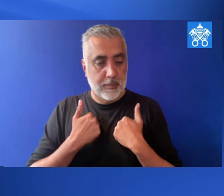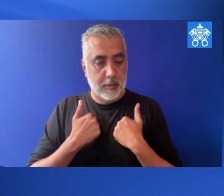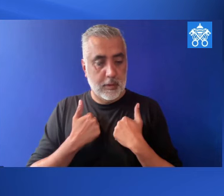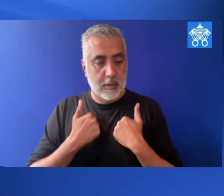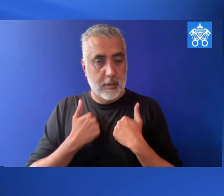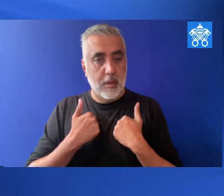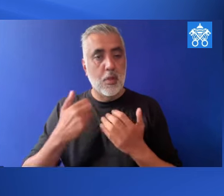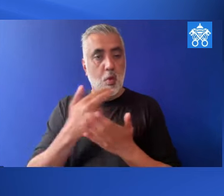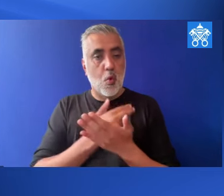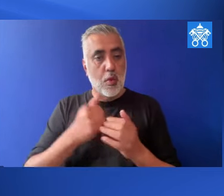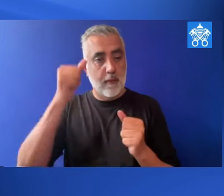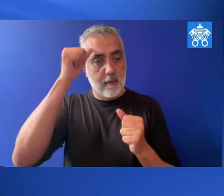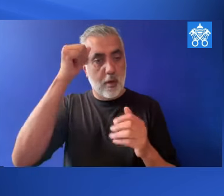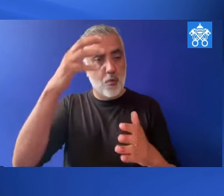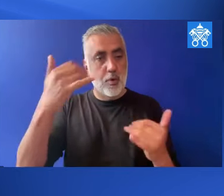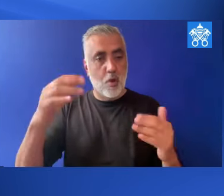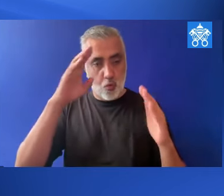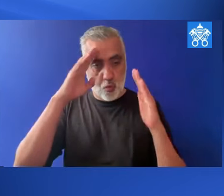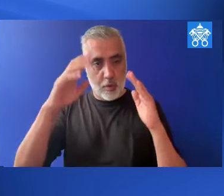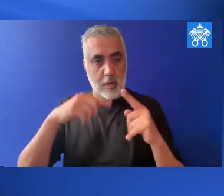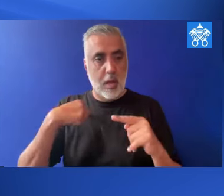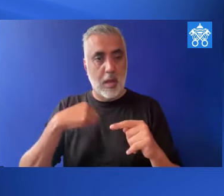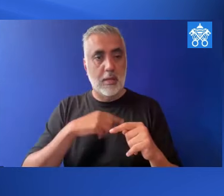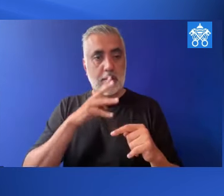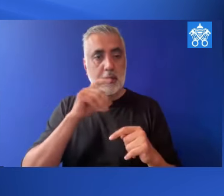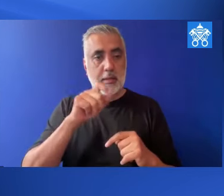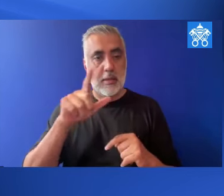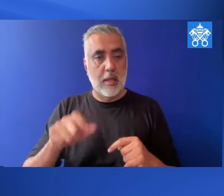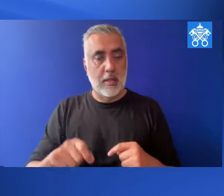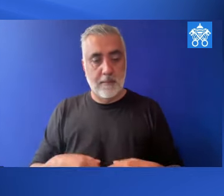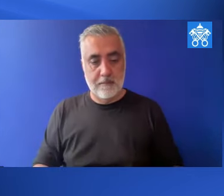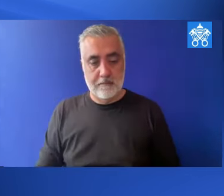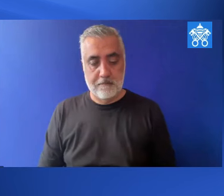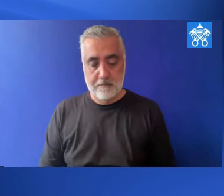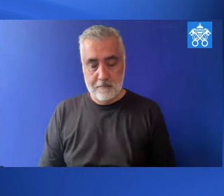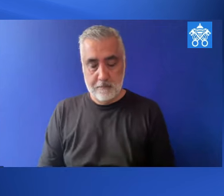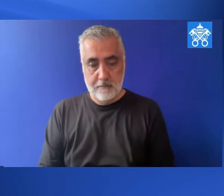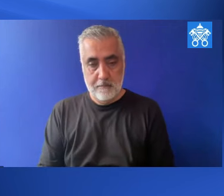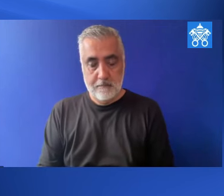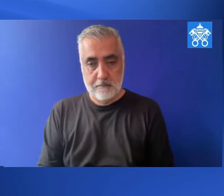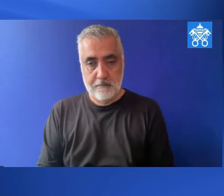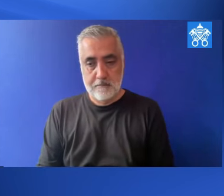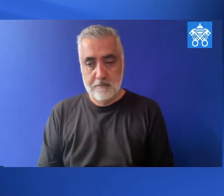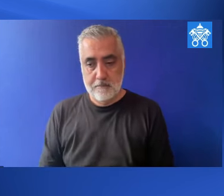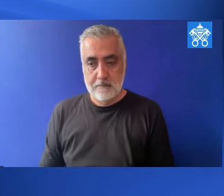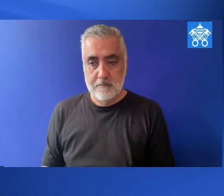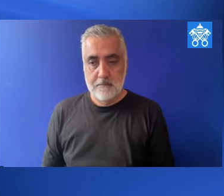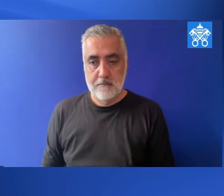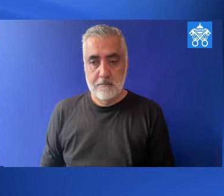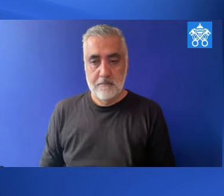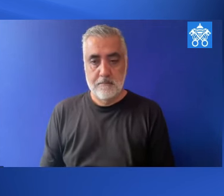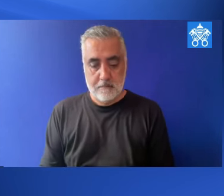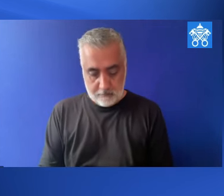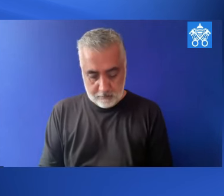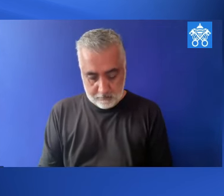The Holy Father will now greet us in Italian. Do un cordiale benvenuto a tutti i pellegrini della lingua